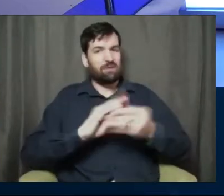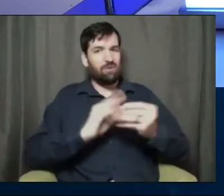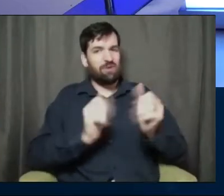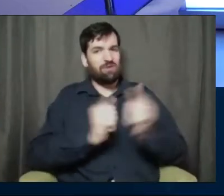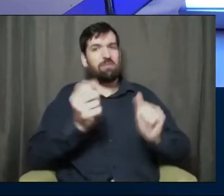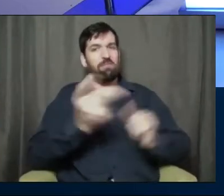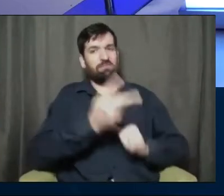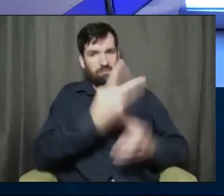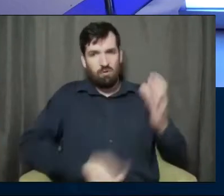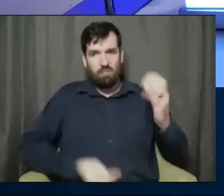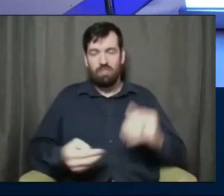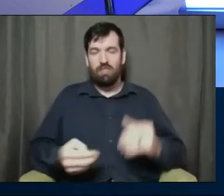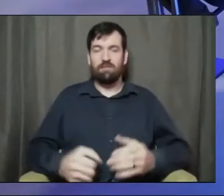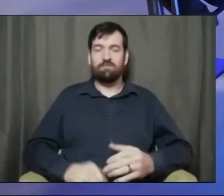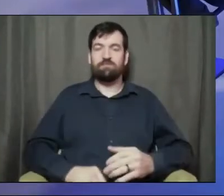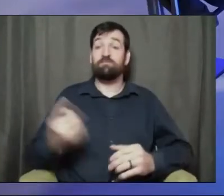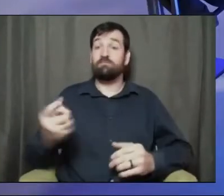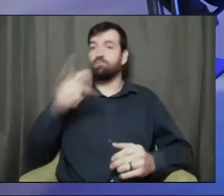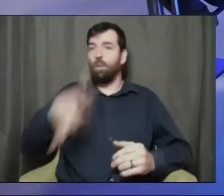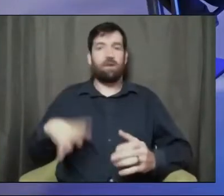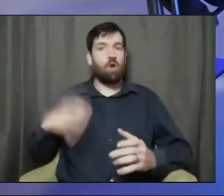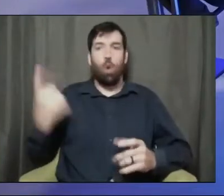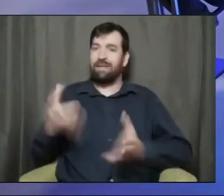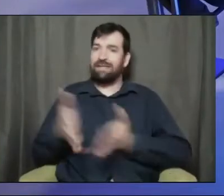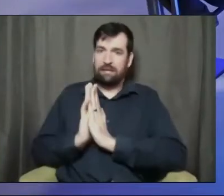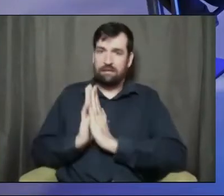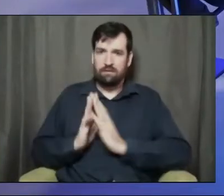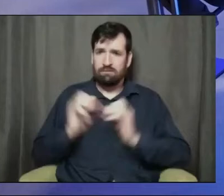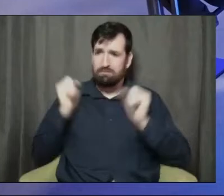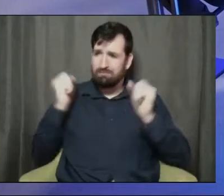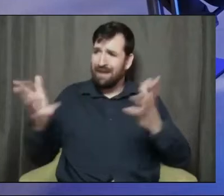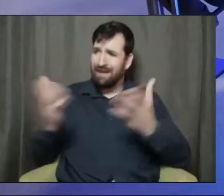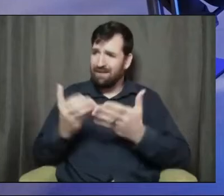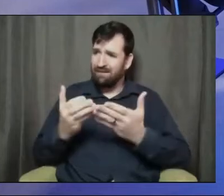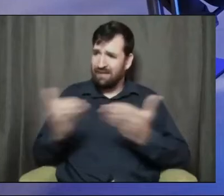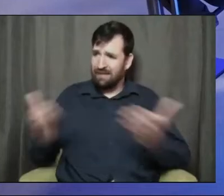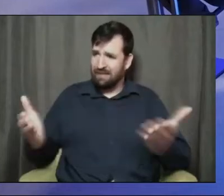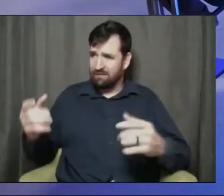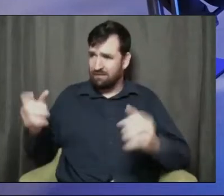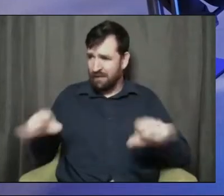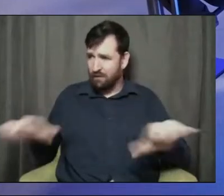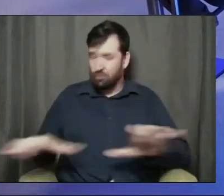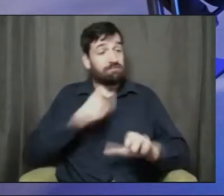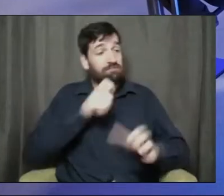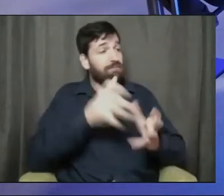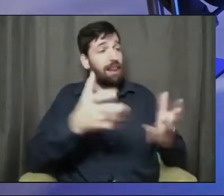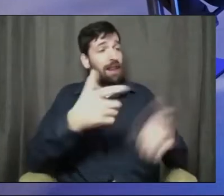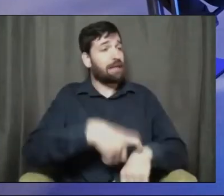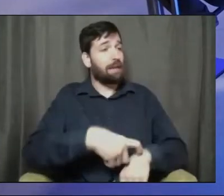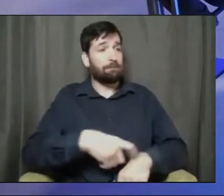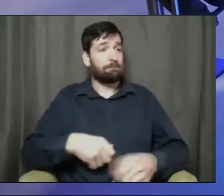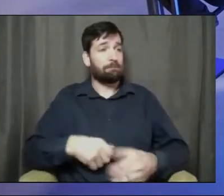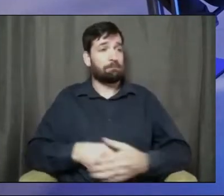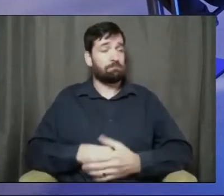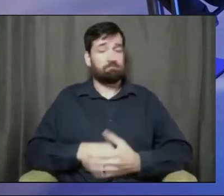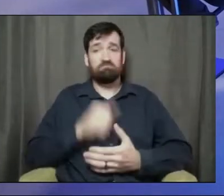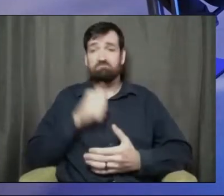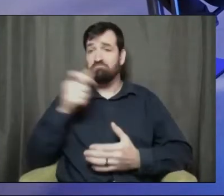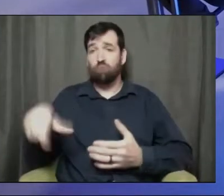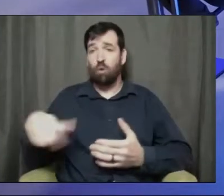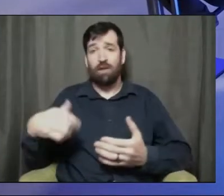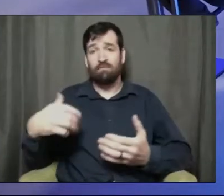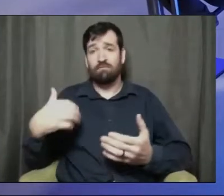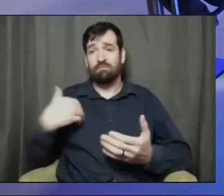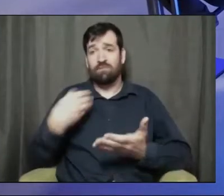I had a woman, I always ask that question. There's so many other things you can do. And they're like, well, I don't have a lot of time. I don't have the money, but I did have an extra